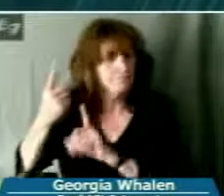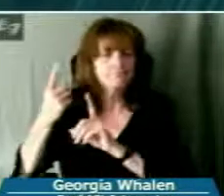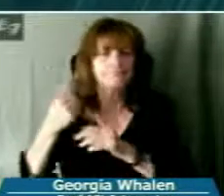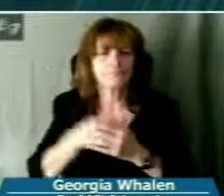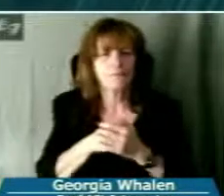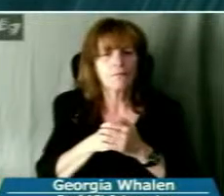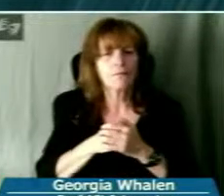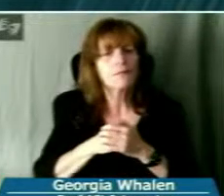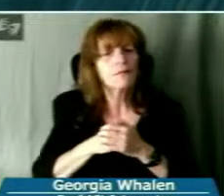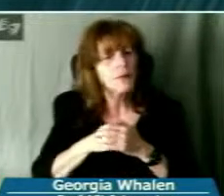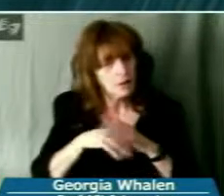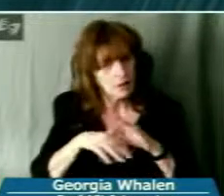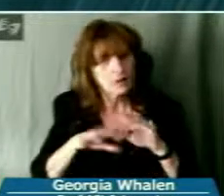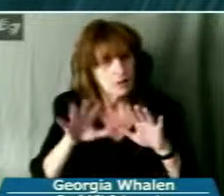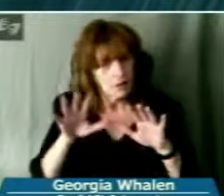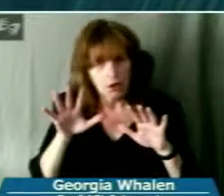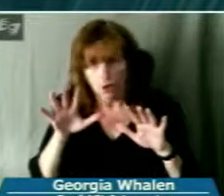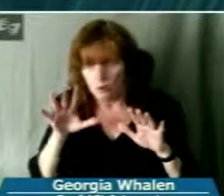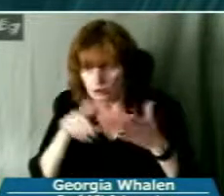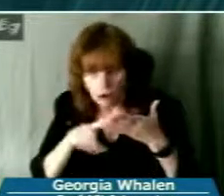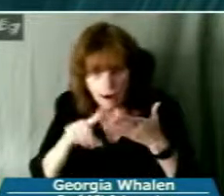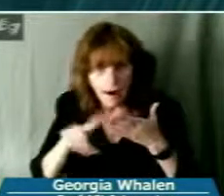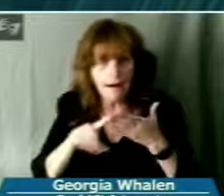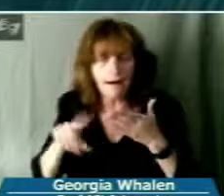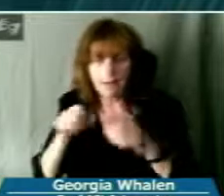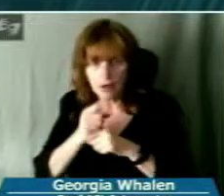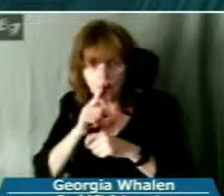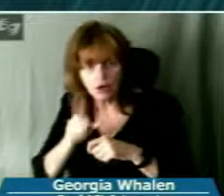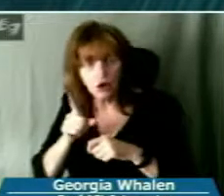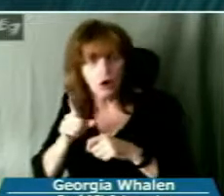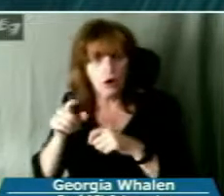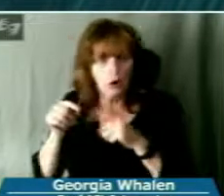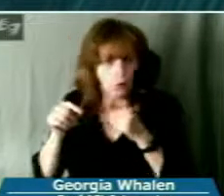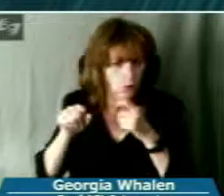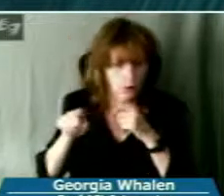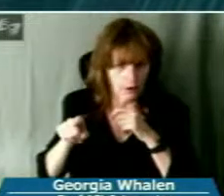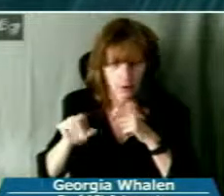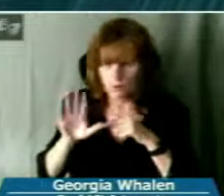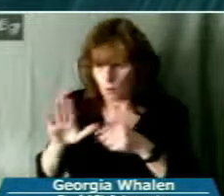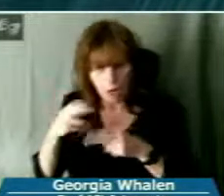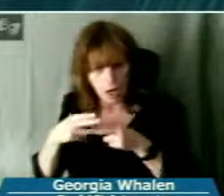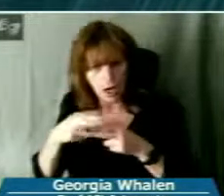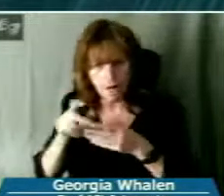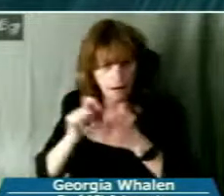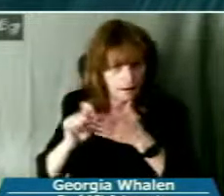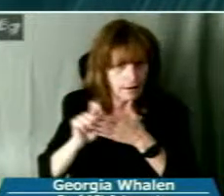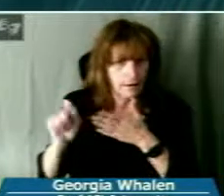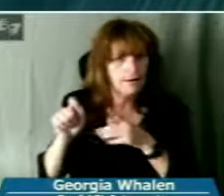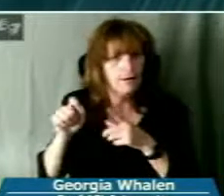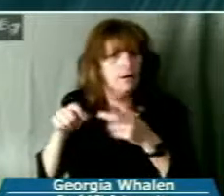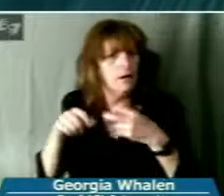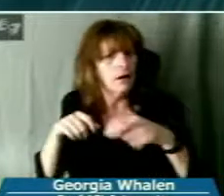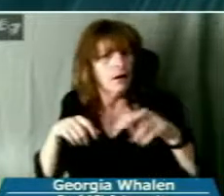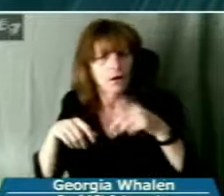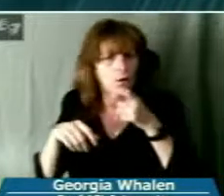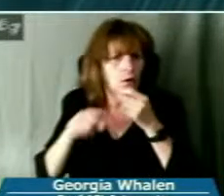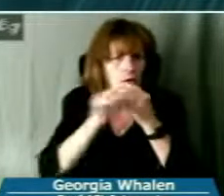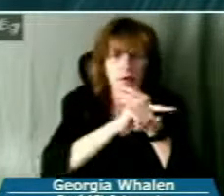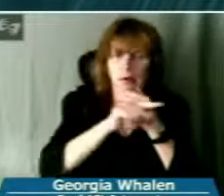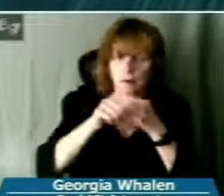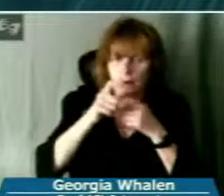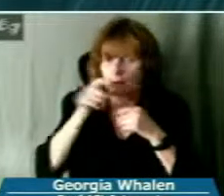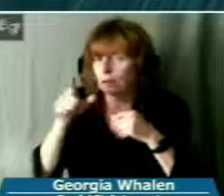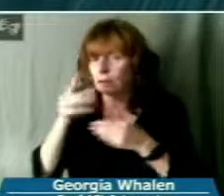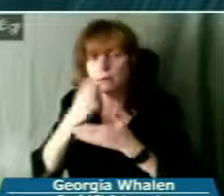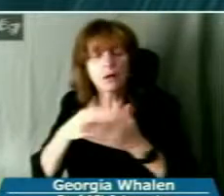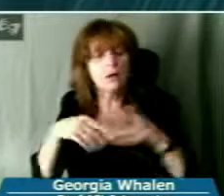challenging work of ensuring that we had a good handle on who was where, including those who had already been transported to hospital earlier in the week. But Winnie,